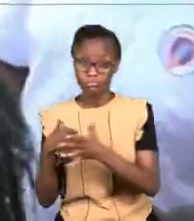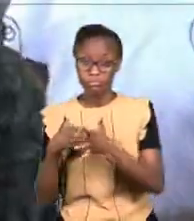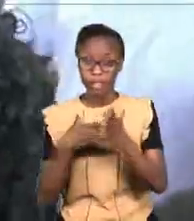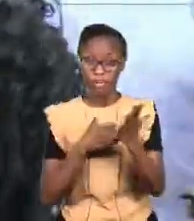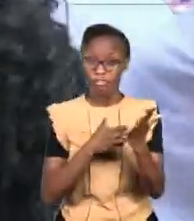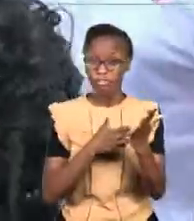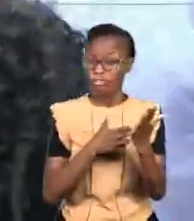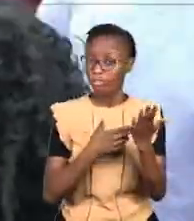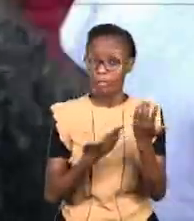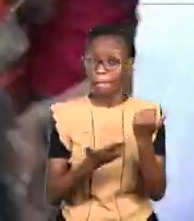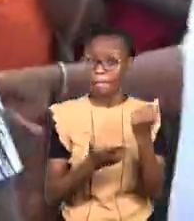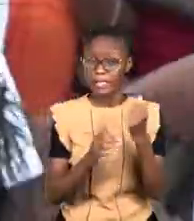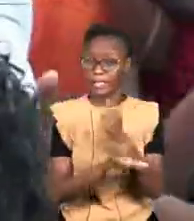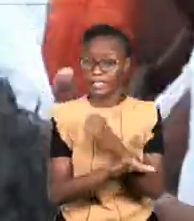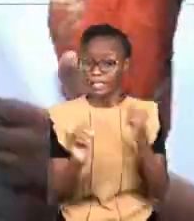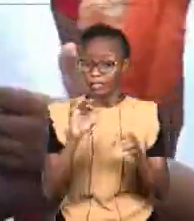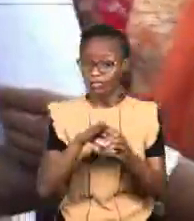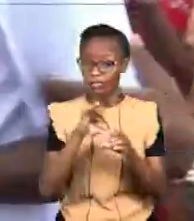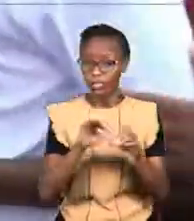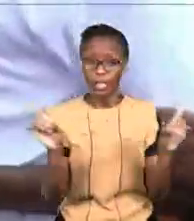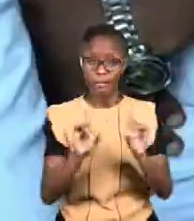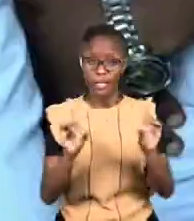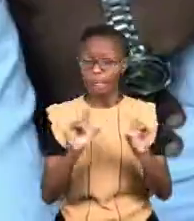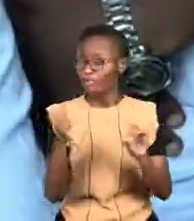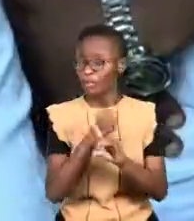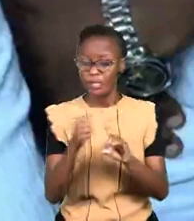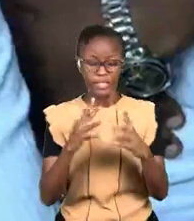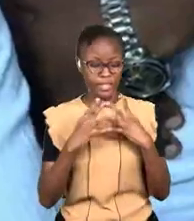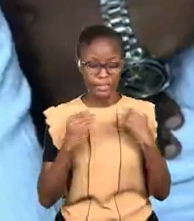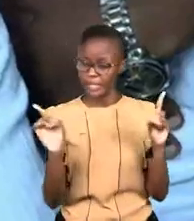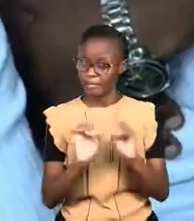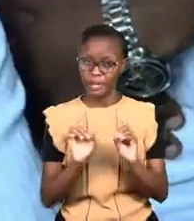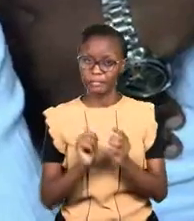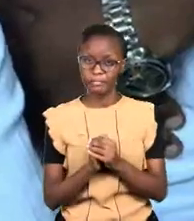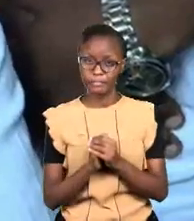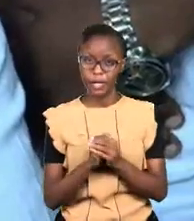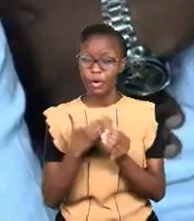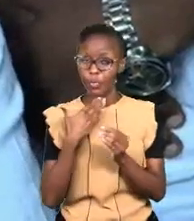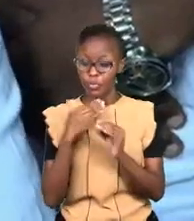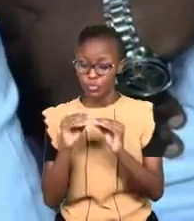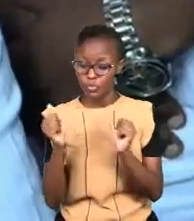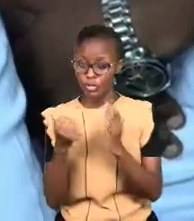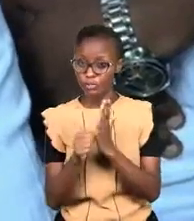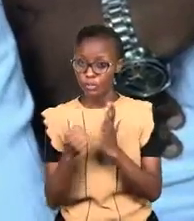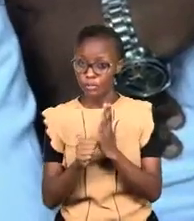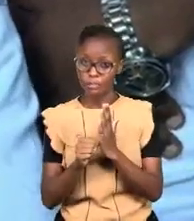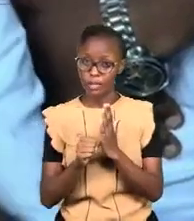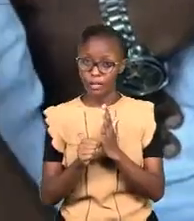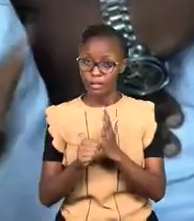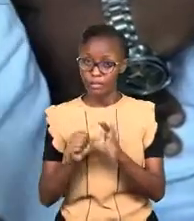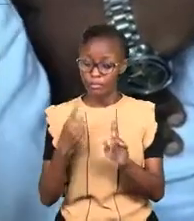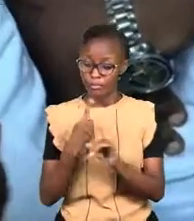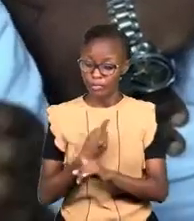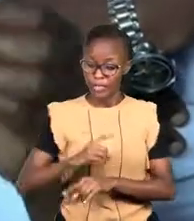vote rigging, vote intimidations, and violence. Address issues based on regions.